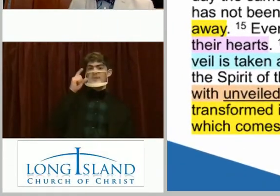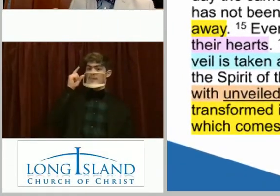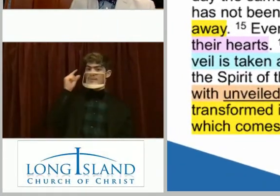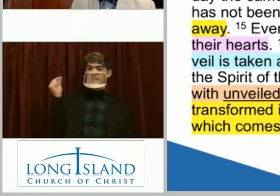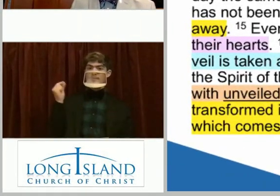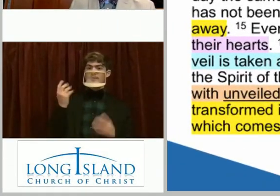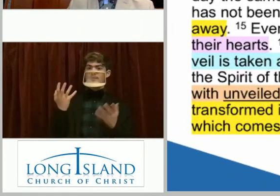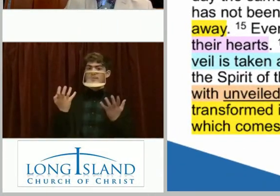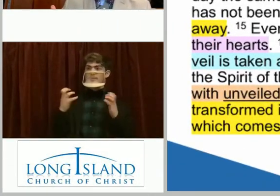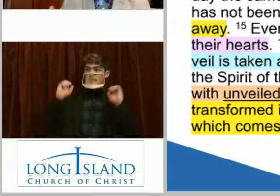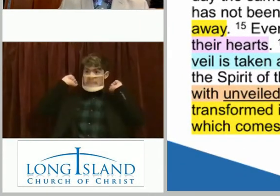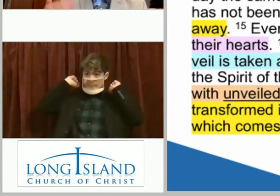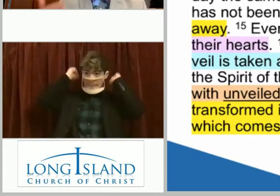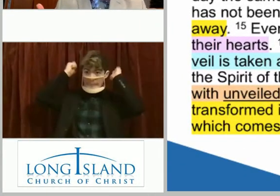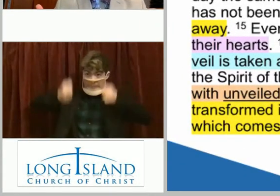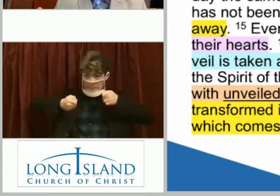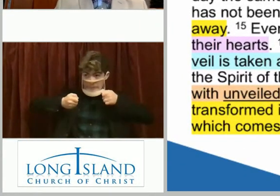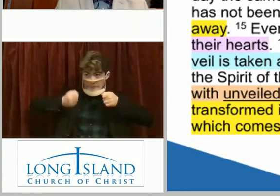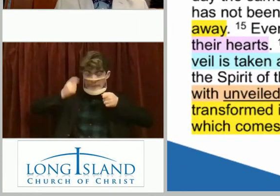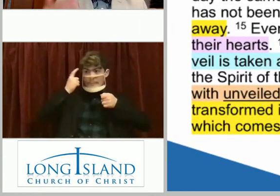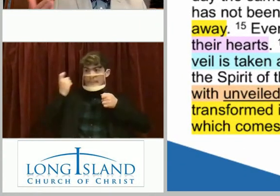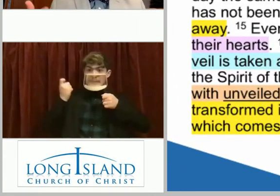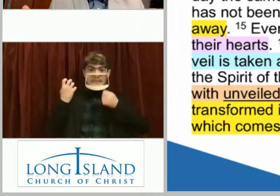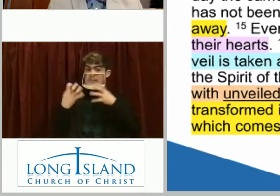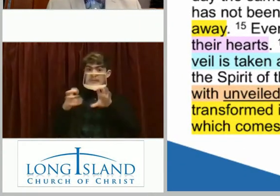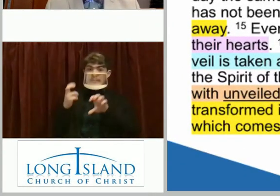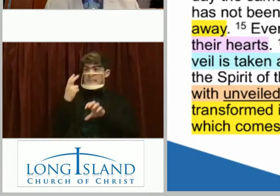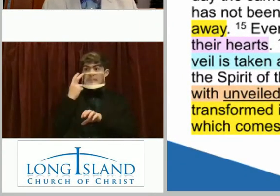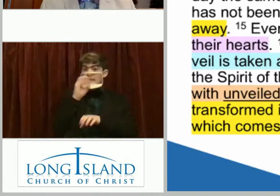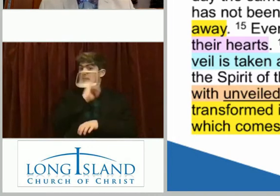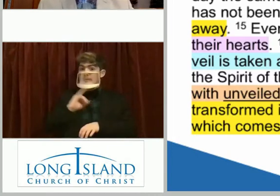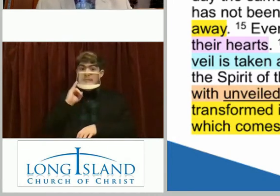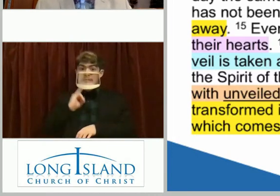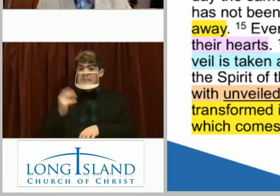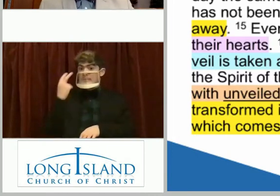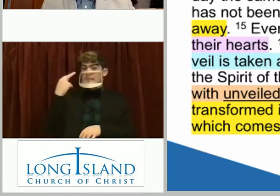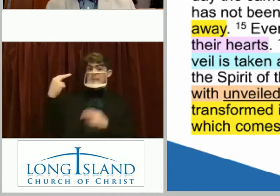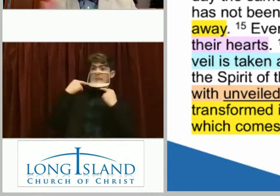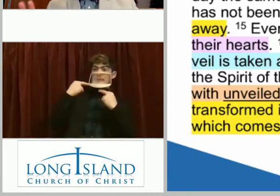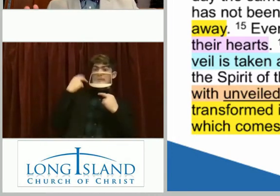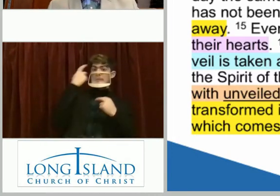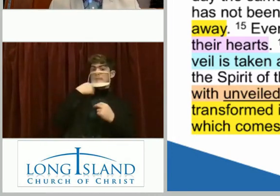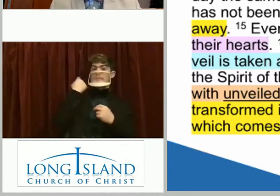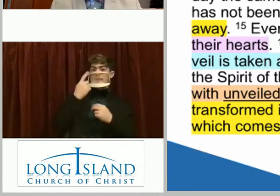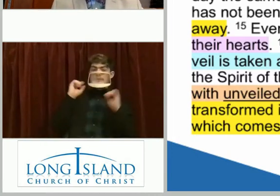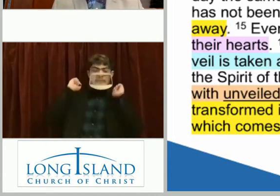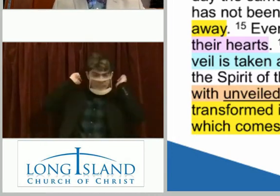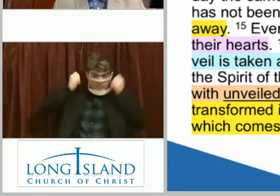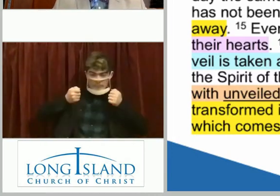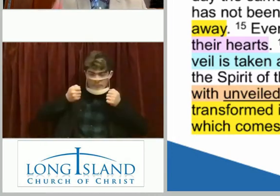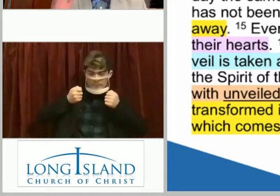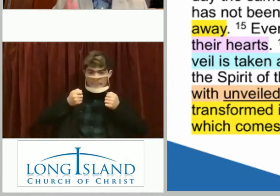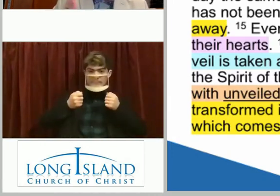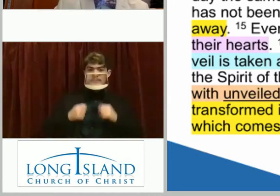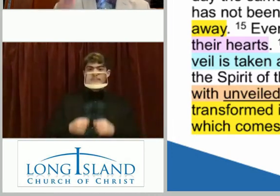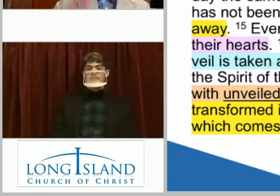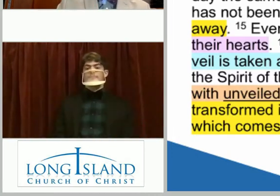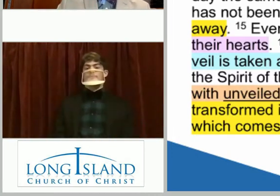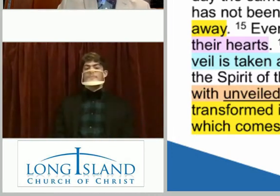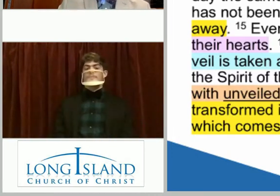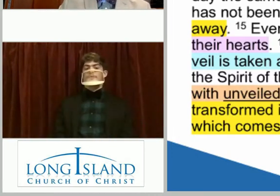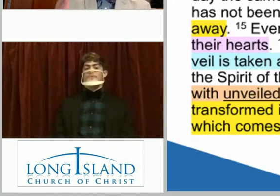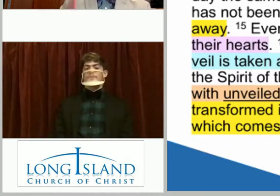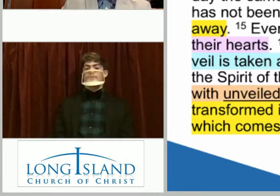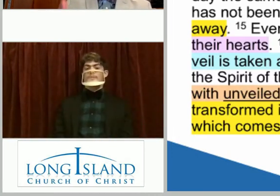the Israelites from seeing the end of what was passing away. But their minds were made dull, for to this